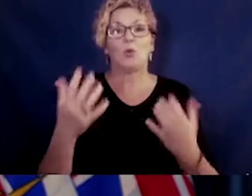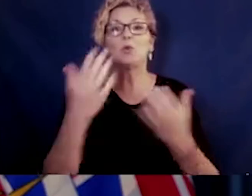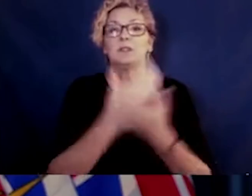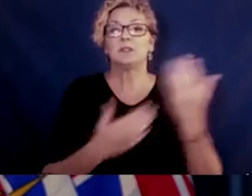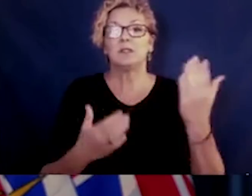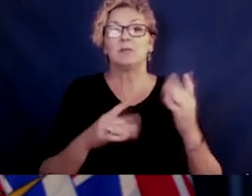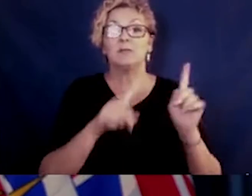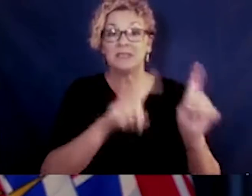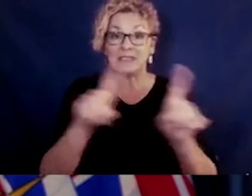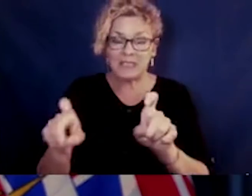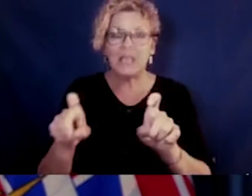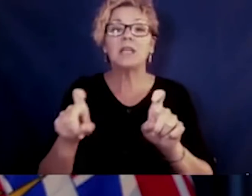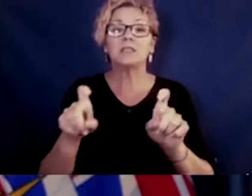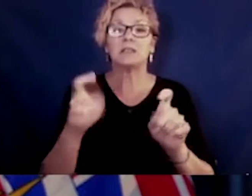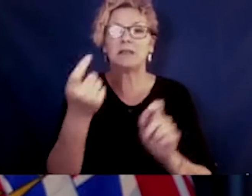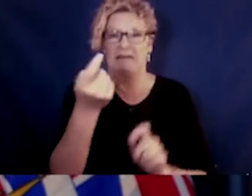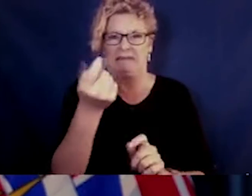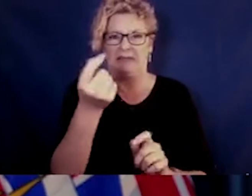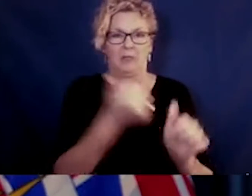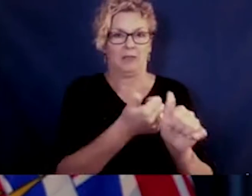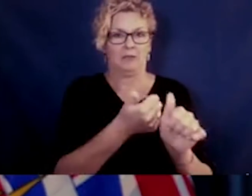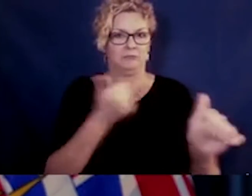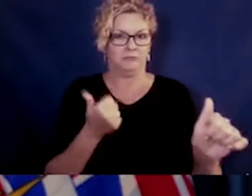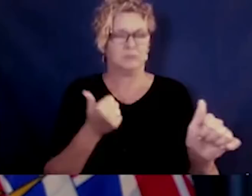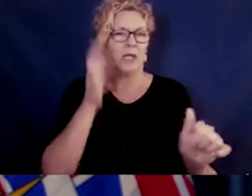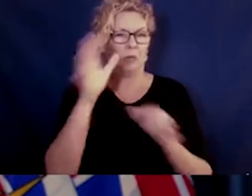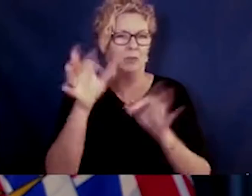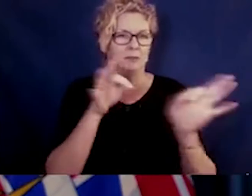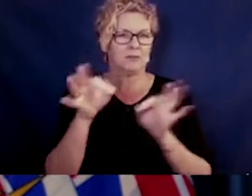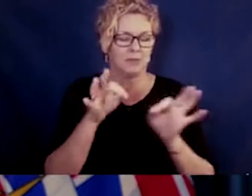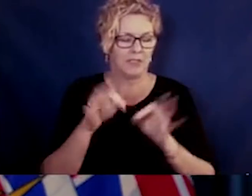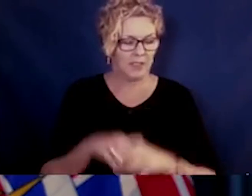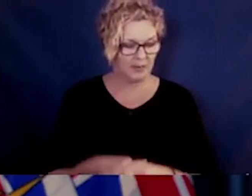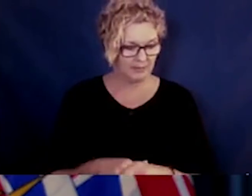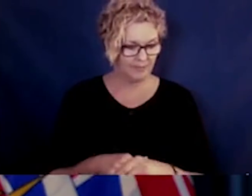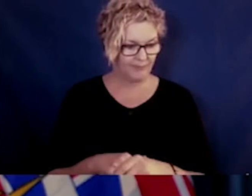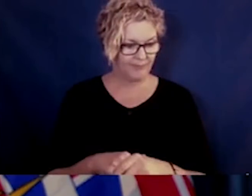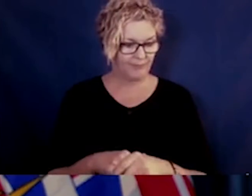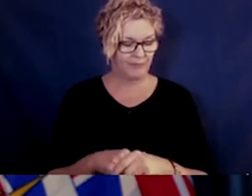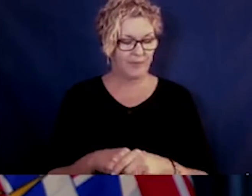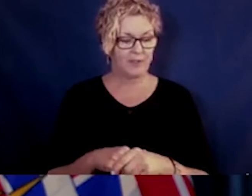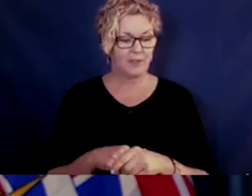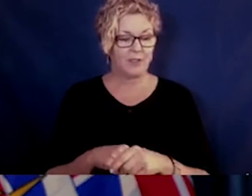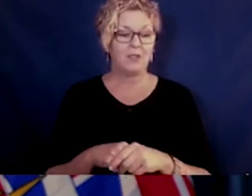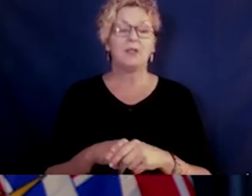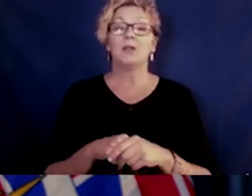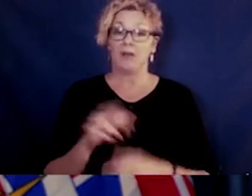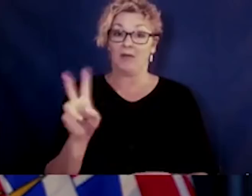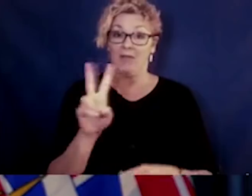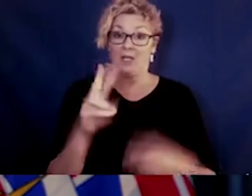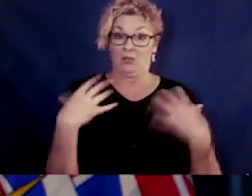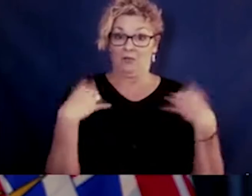1,476 active cases, of whom 77 are in hospital, 24 of whom are now in critical care or